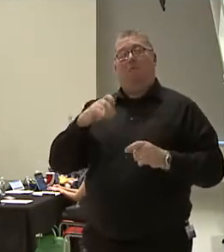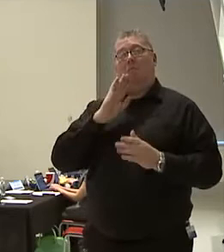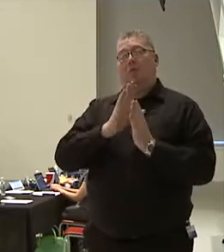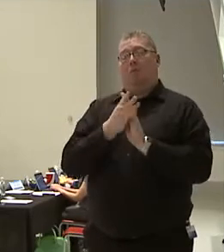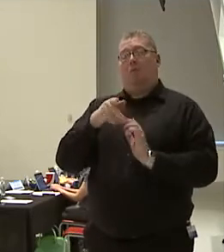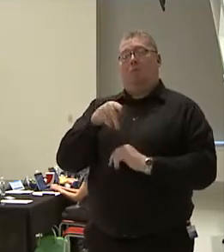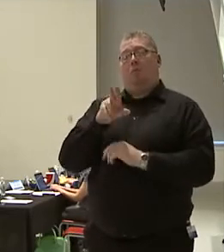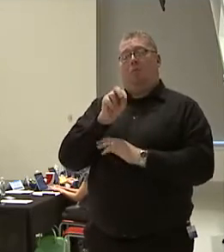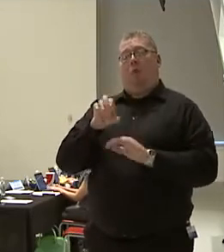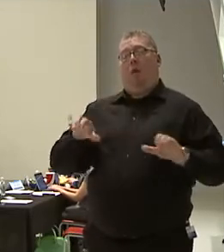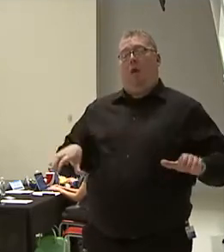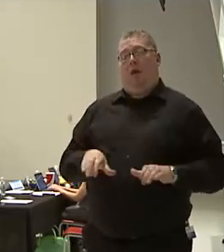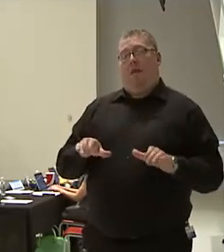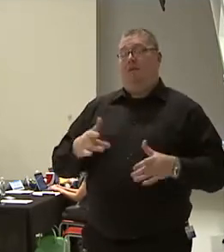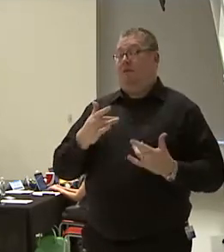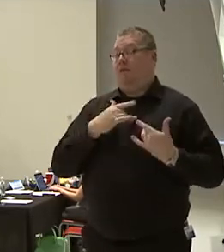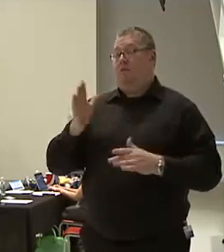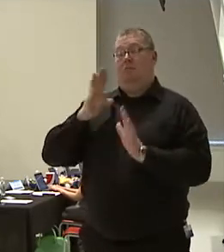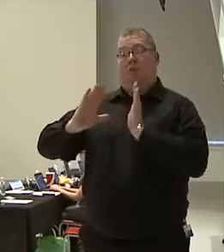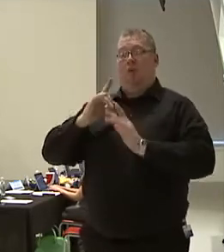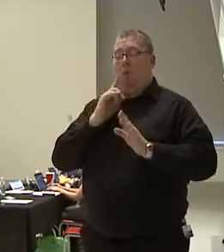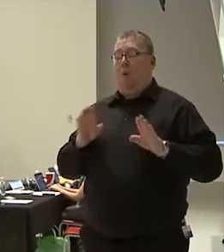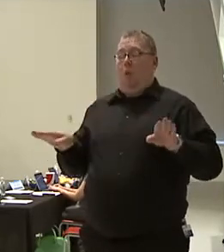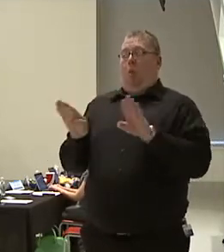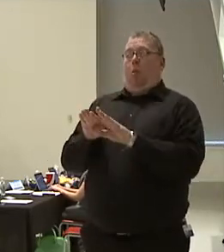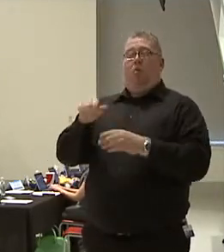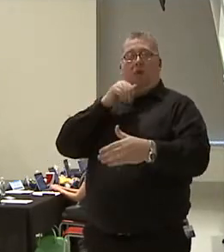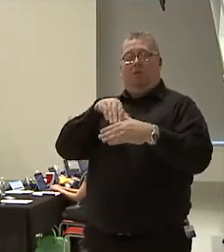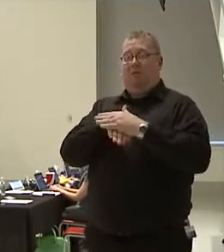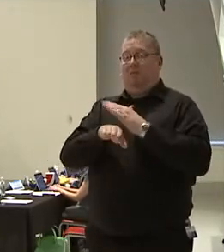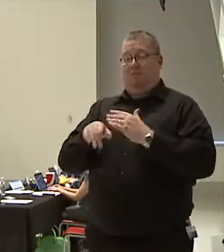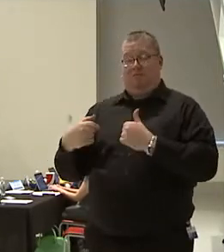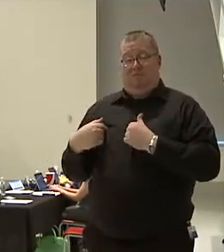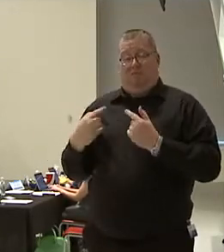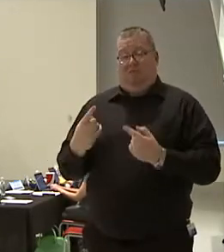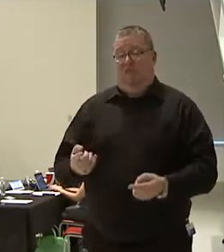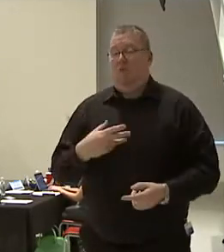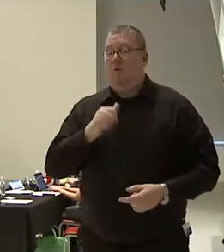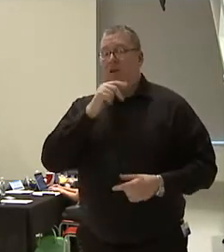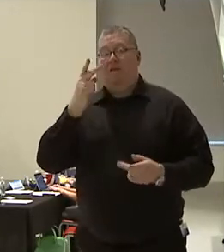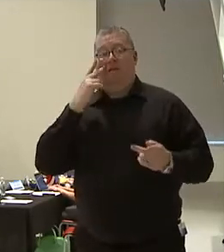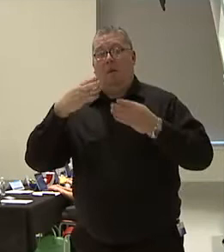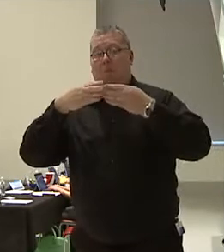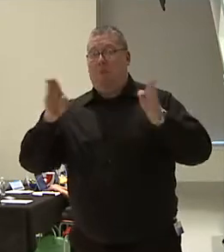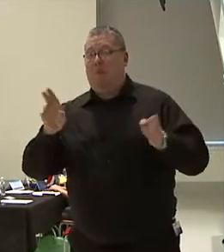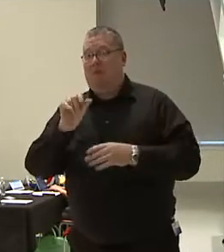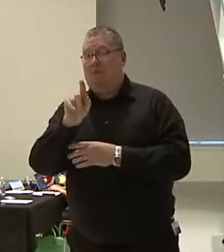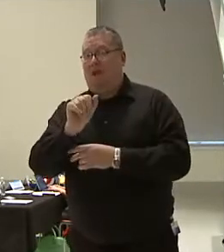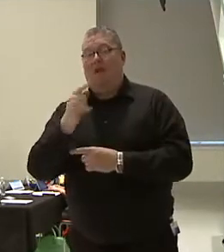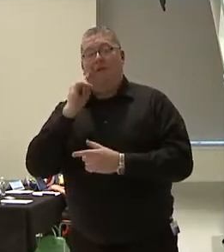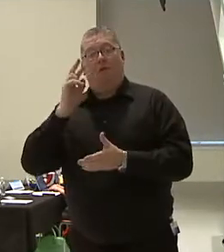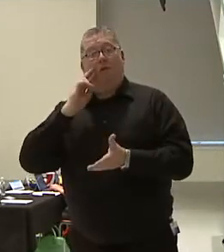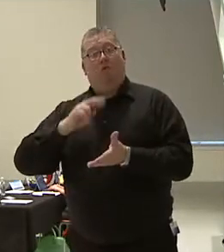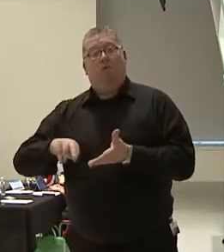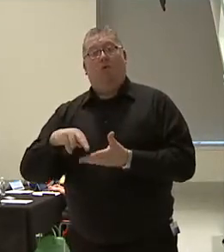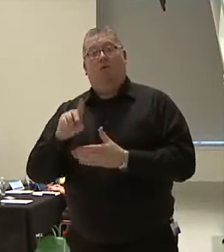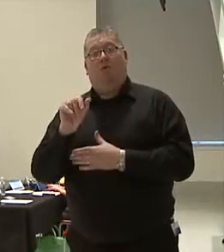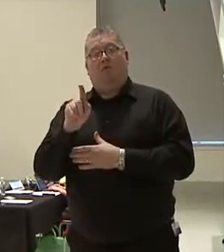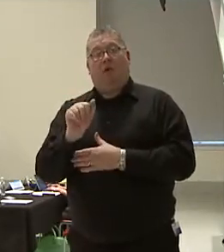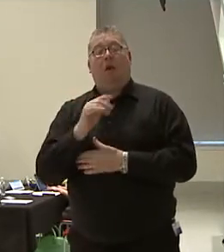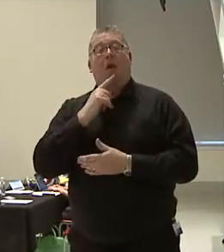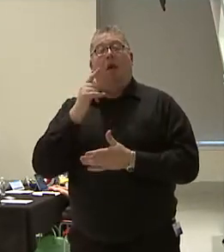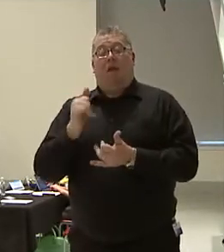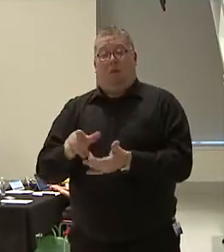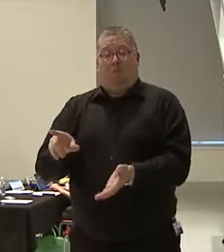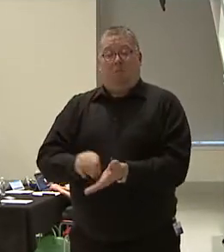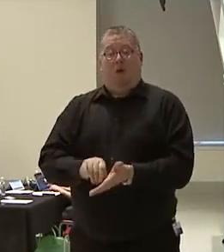those that have traditionally been closed and inaccessible. For many years, we've been unearthing public data for research purposes and publishing